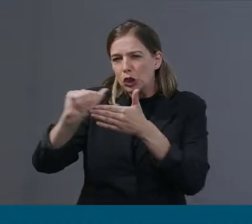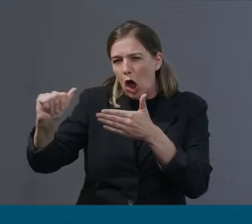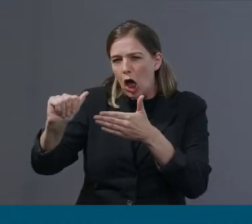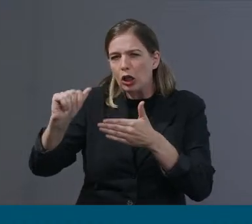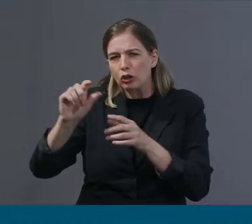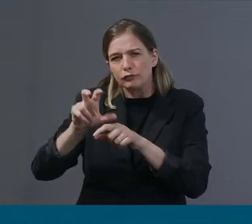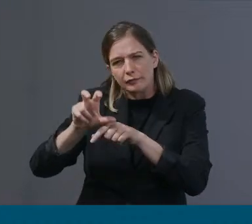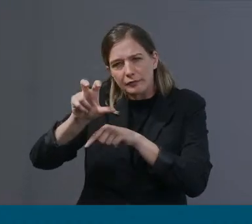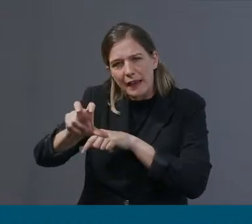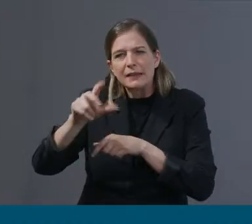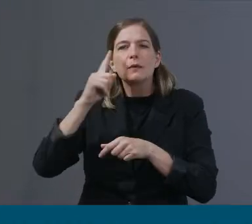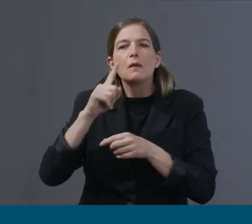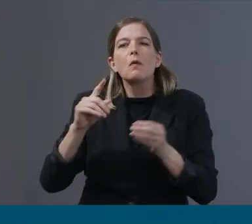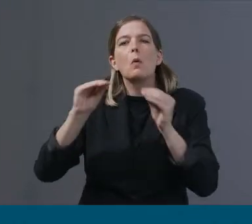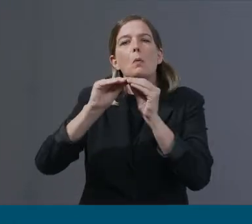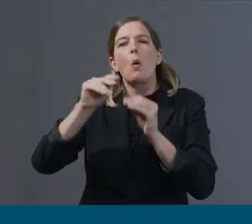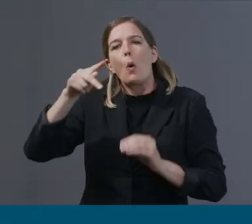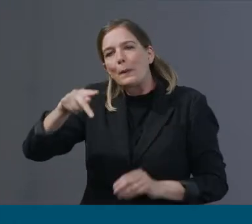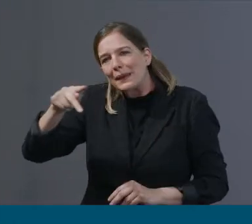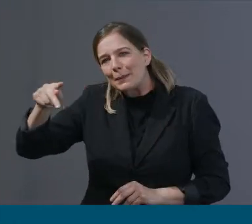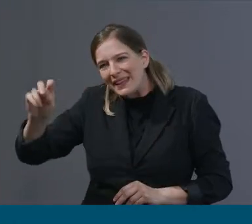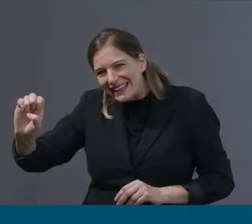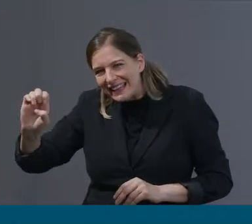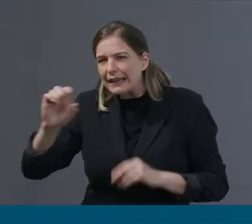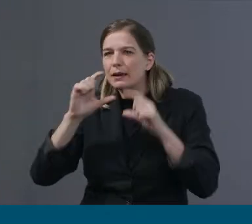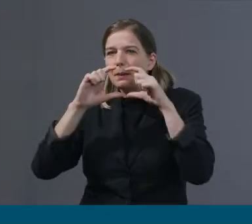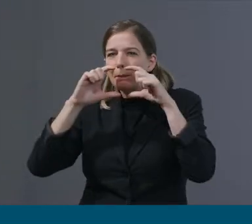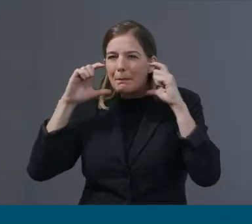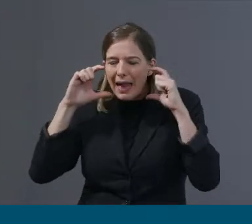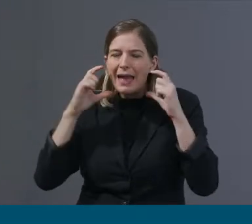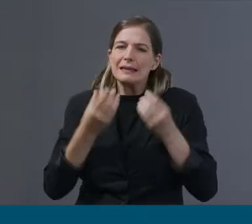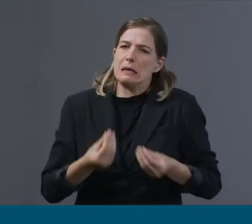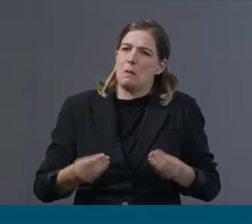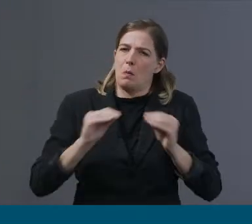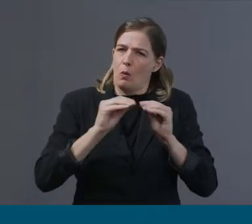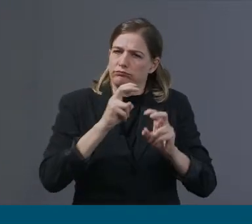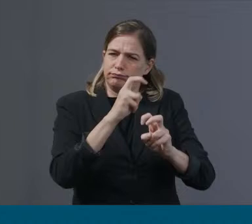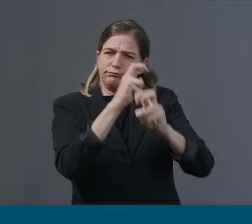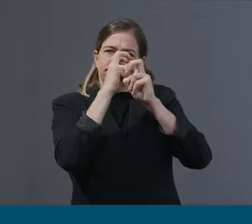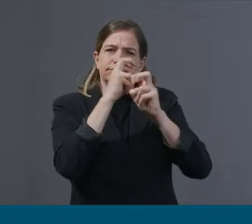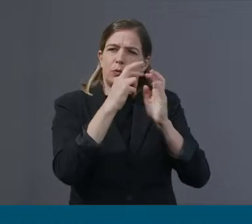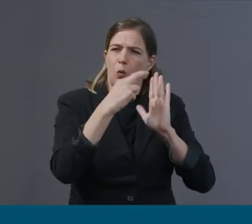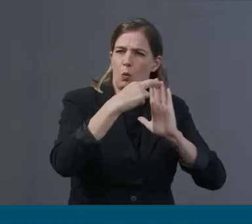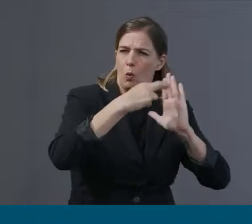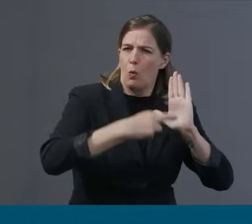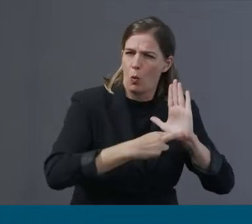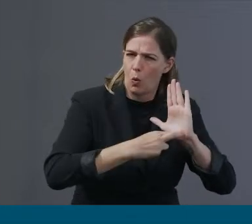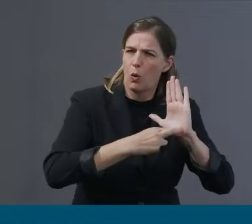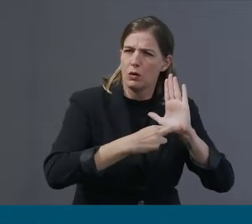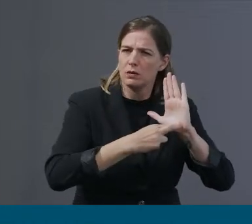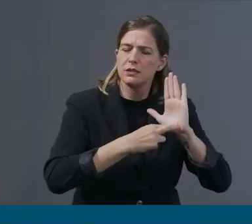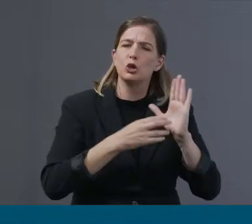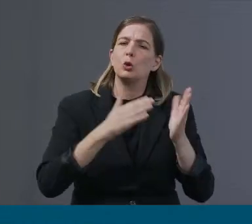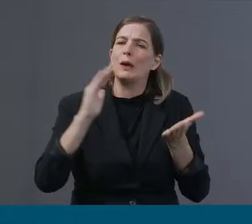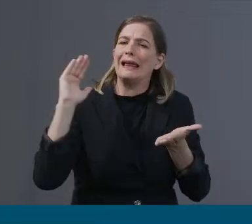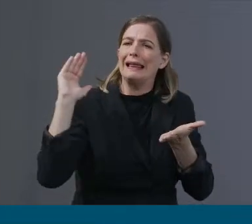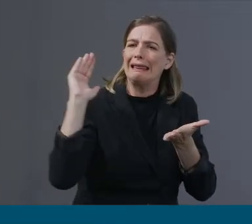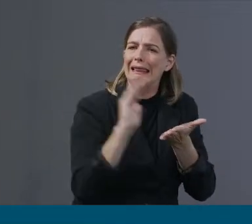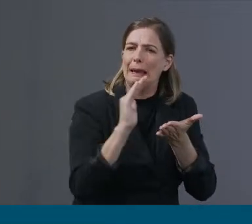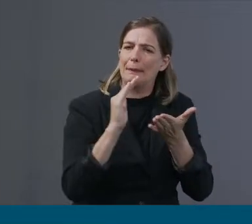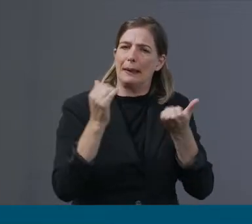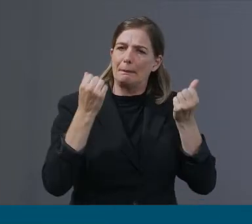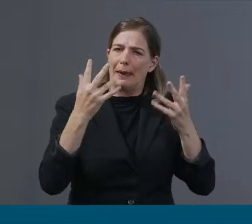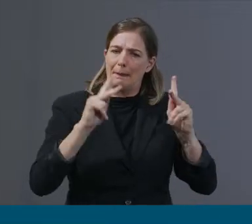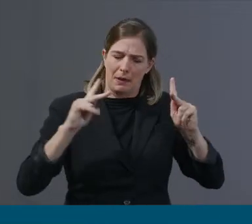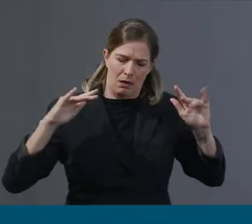masks, and enhanced guidance for establishments to limit congregations. This guidance will be